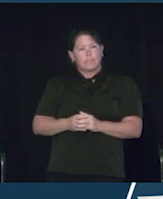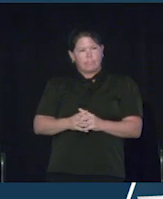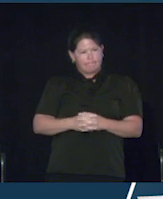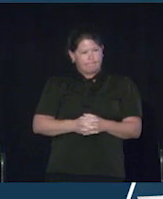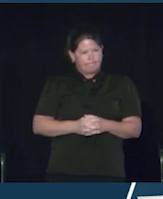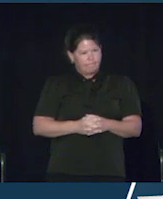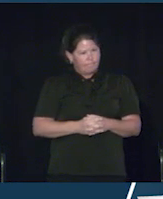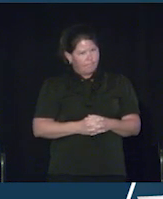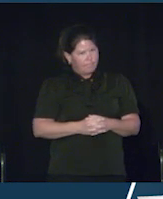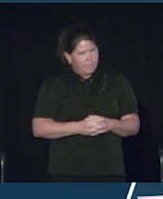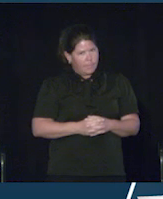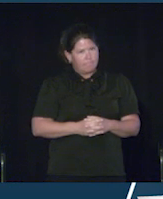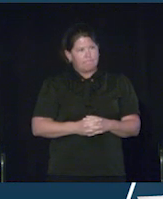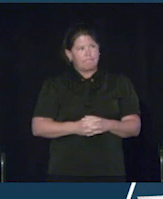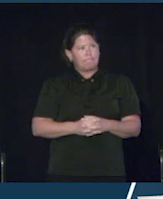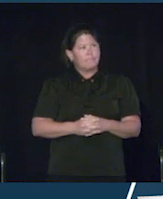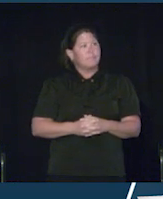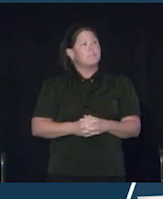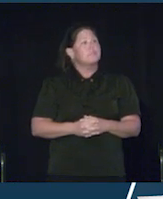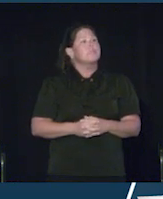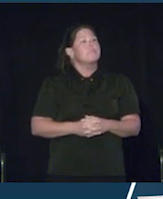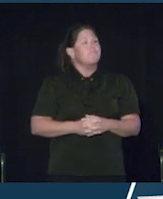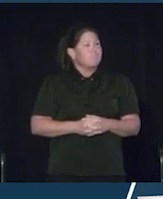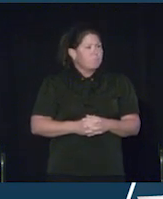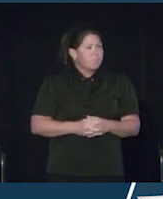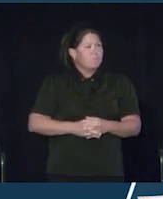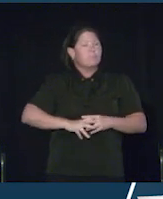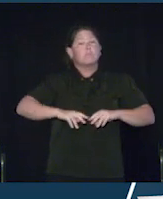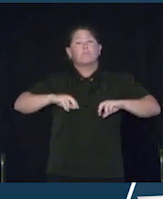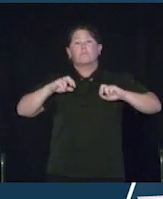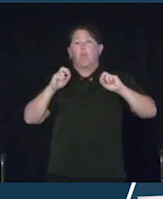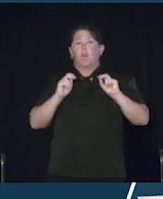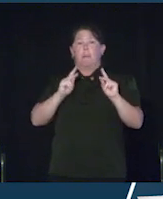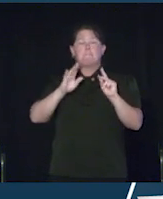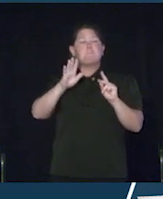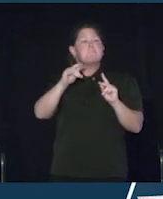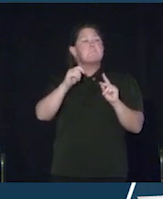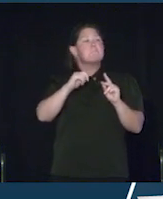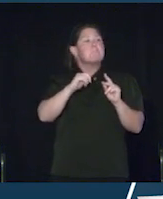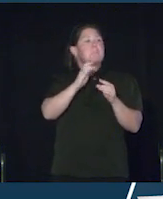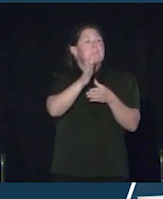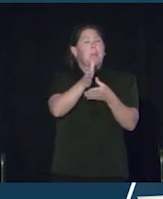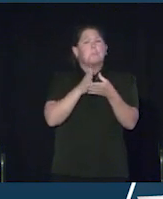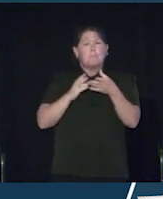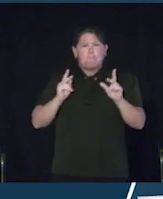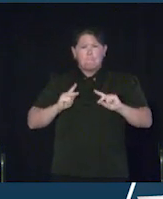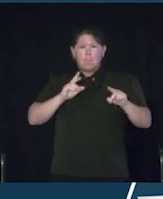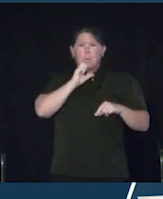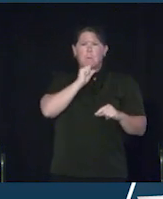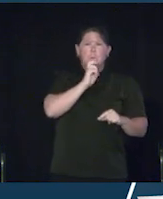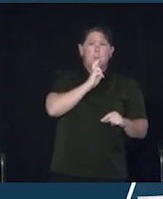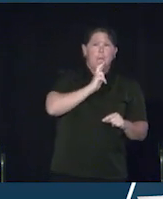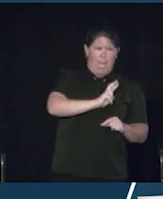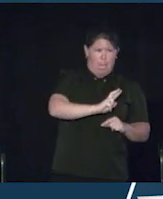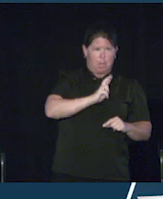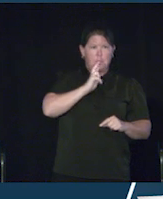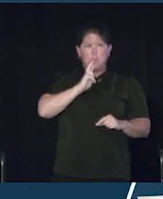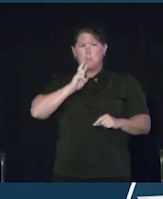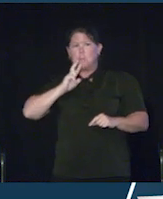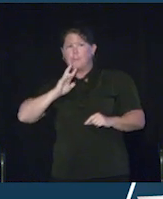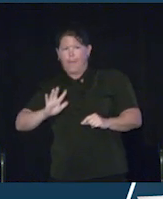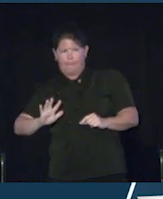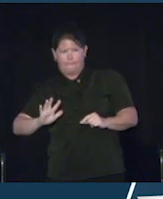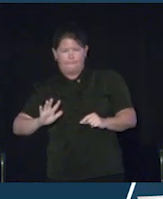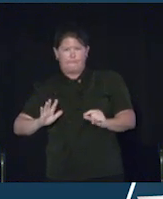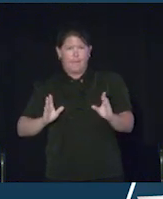Okay, so there is a group of individuals, ages 3 to 5, who perhaps don't